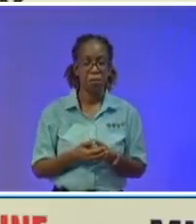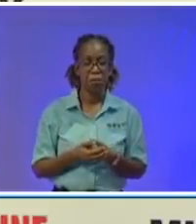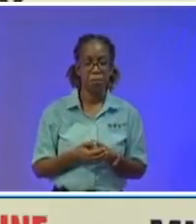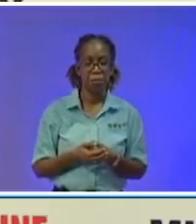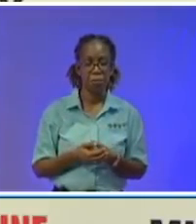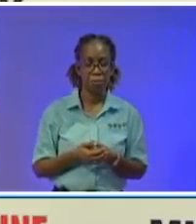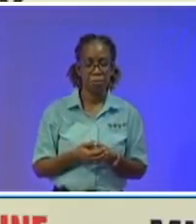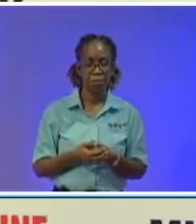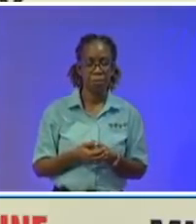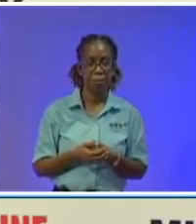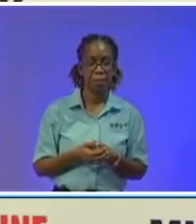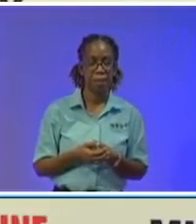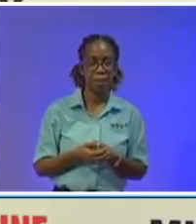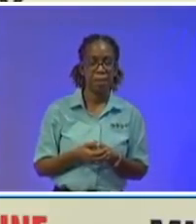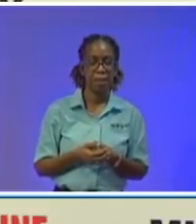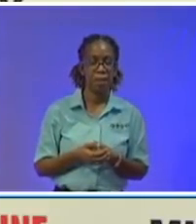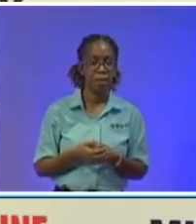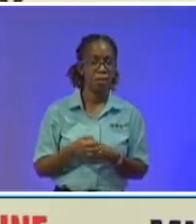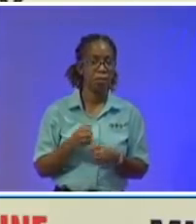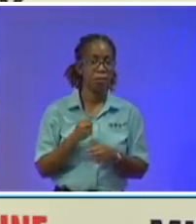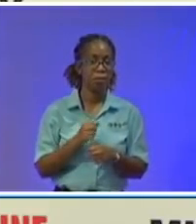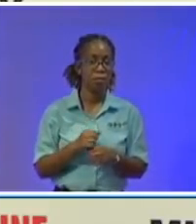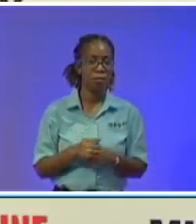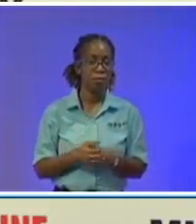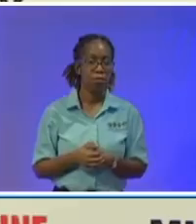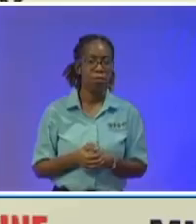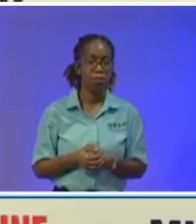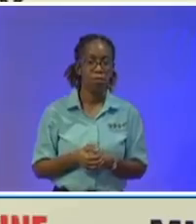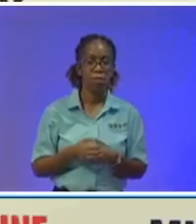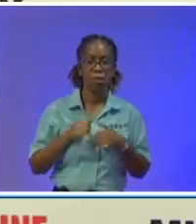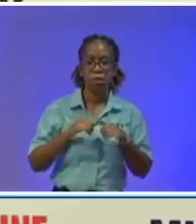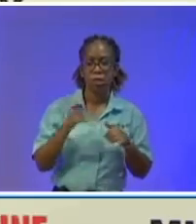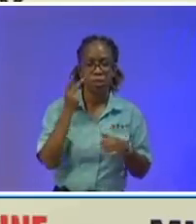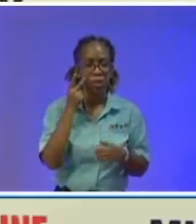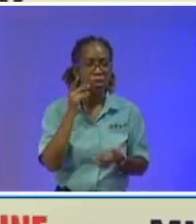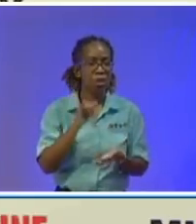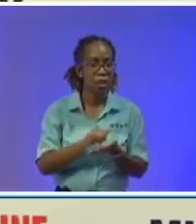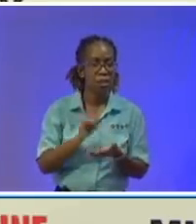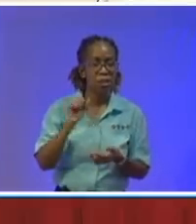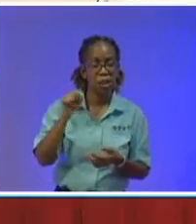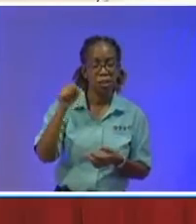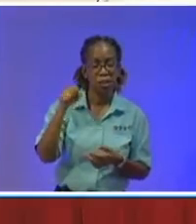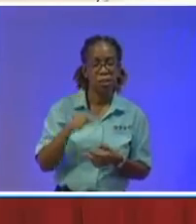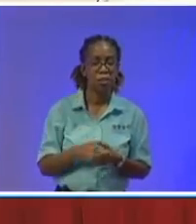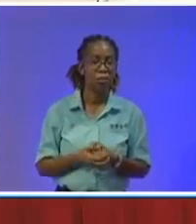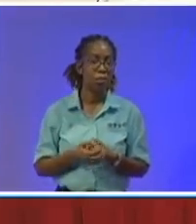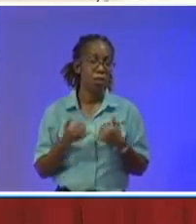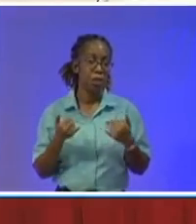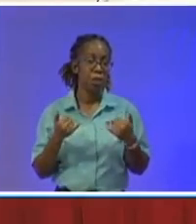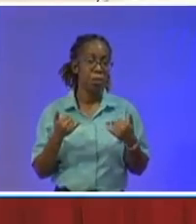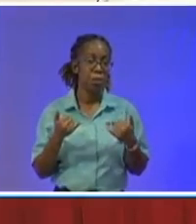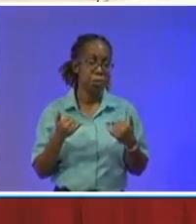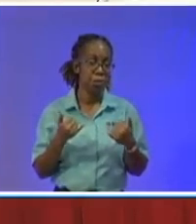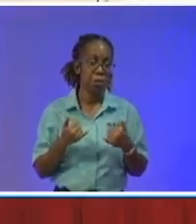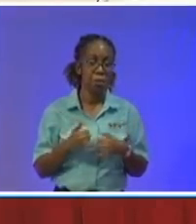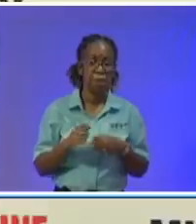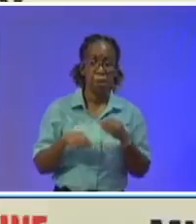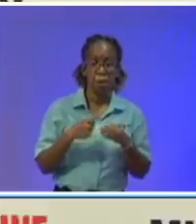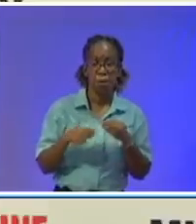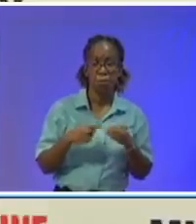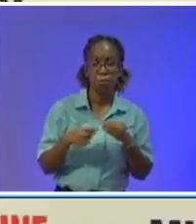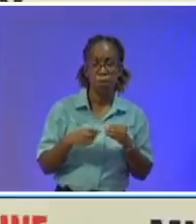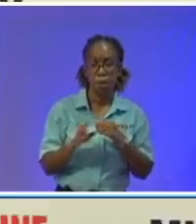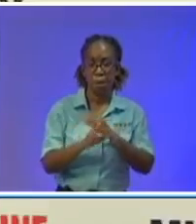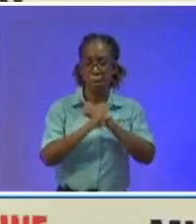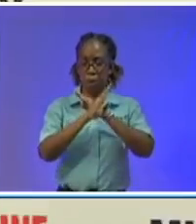continue to see. The second question, I'll just remind me. Extension of the ban. Right. So in terms of restrictions, again, that is under the